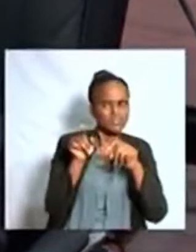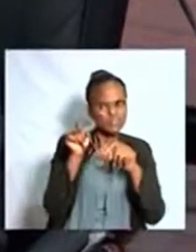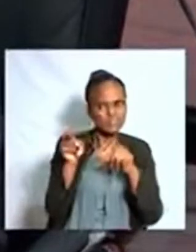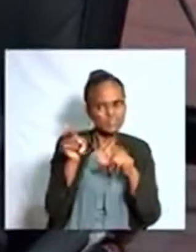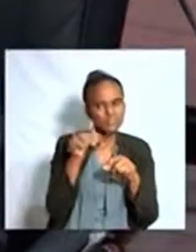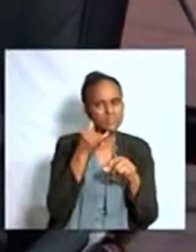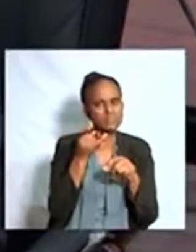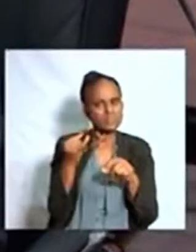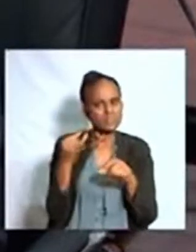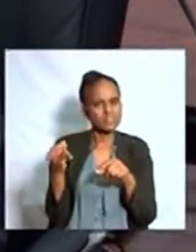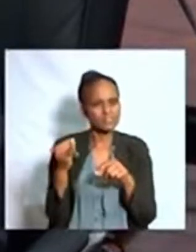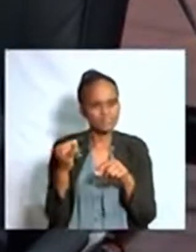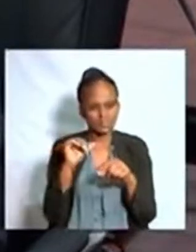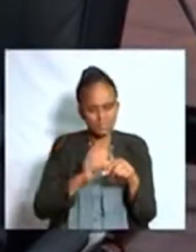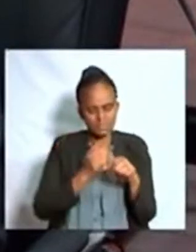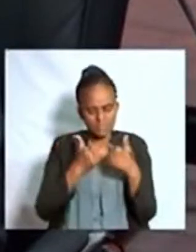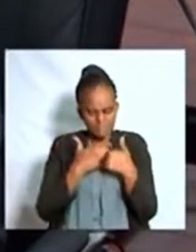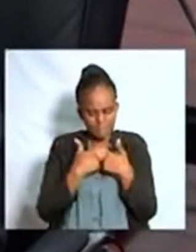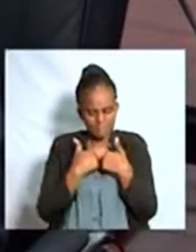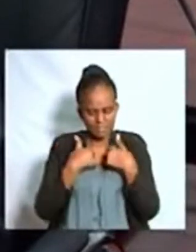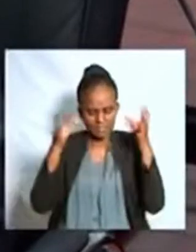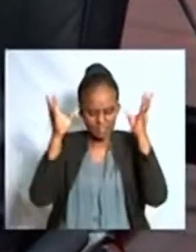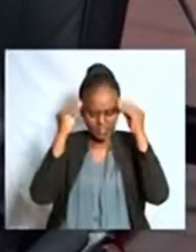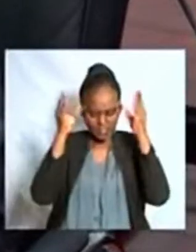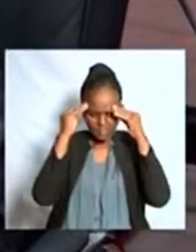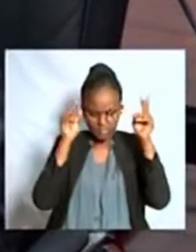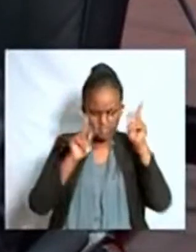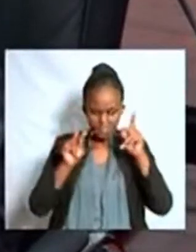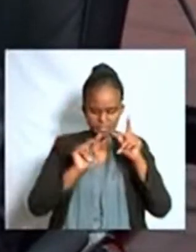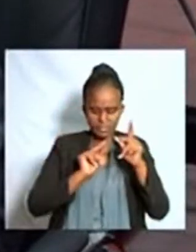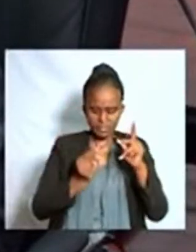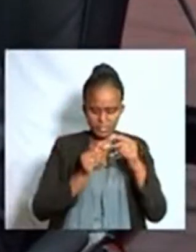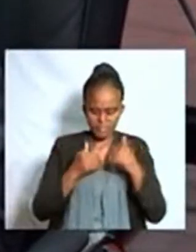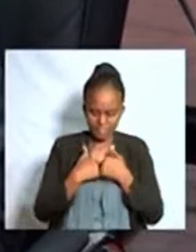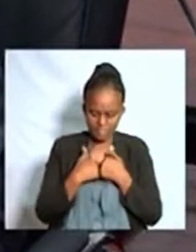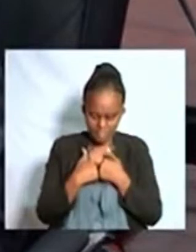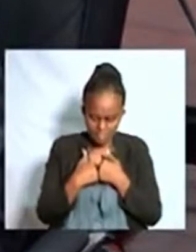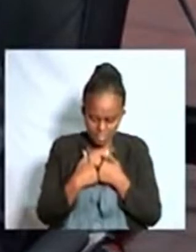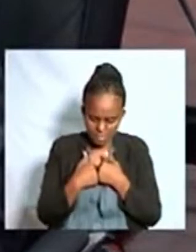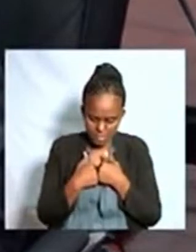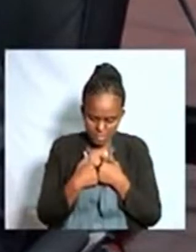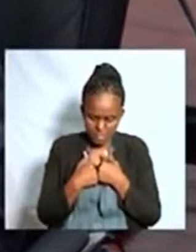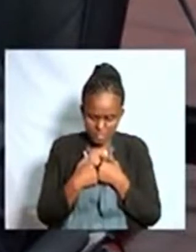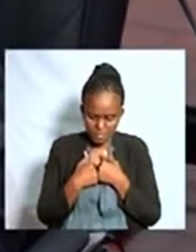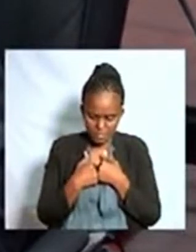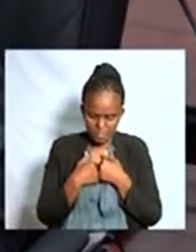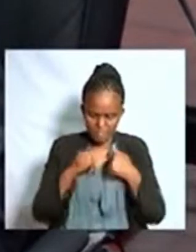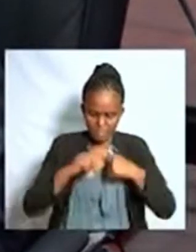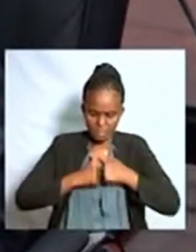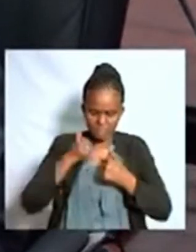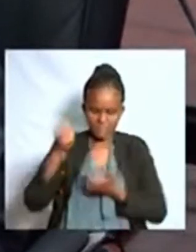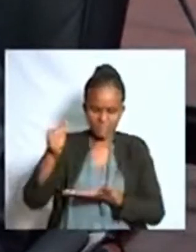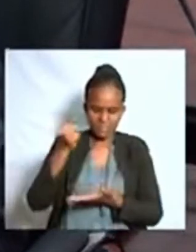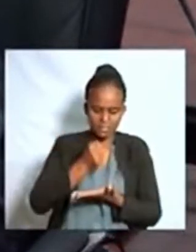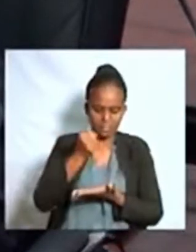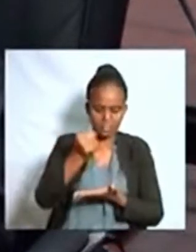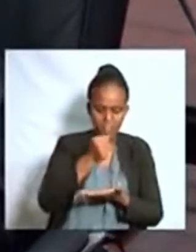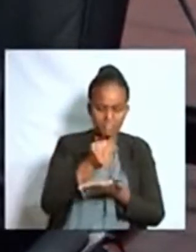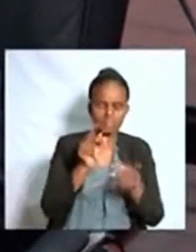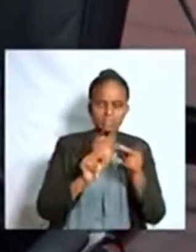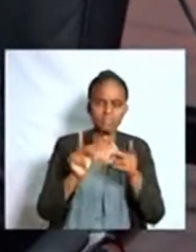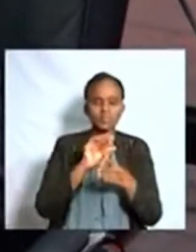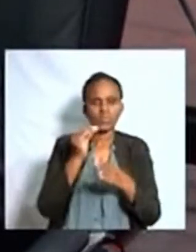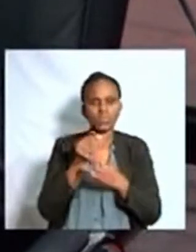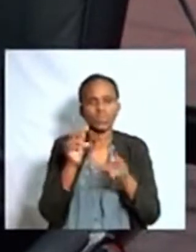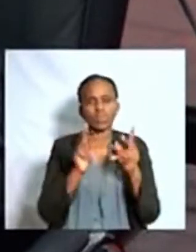issue of do we have competent personnel Did we employ papers or employed